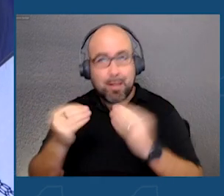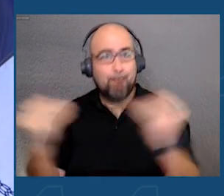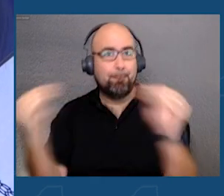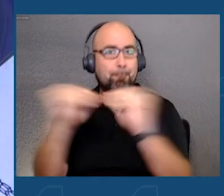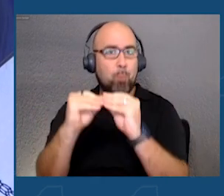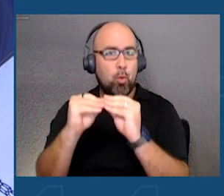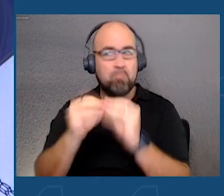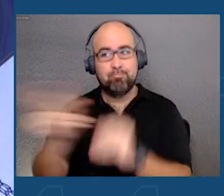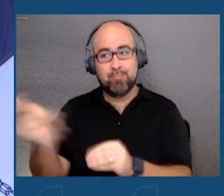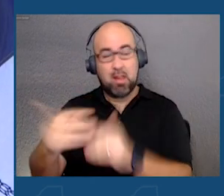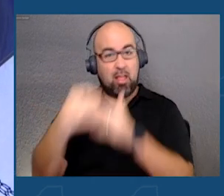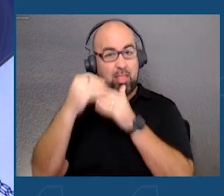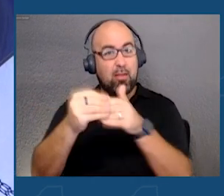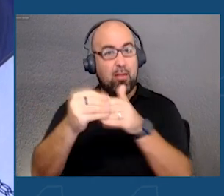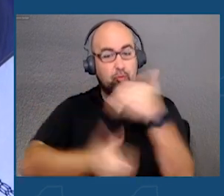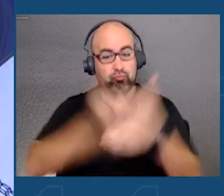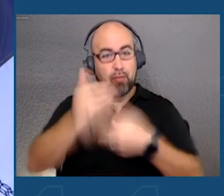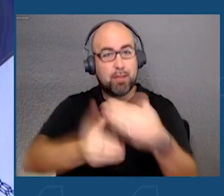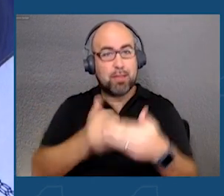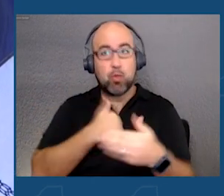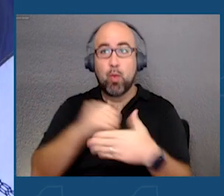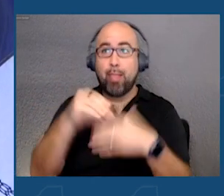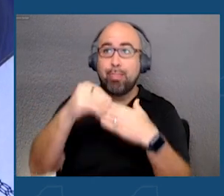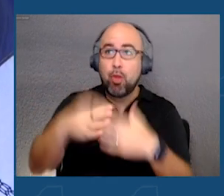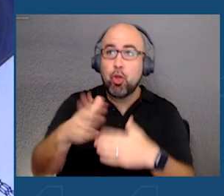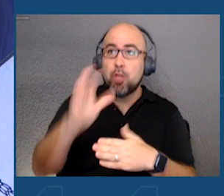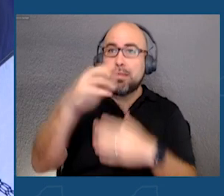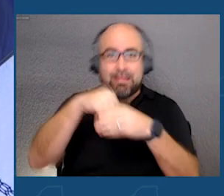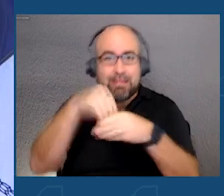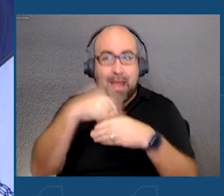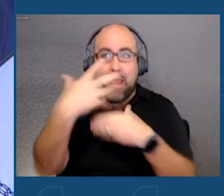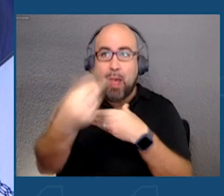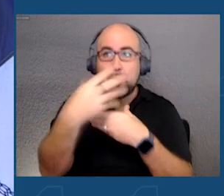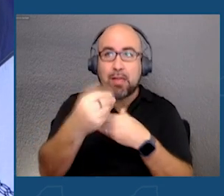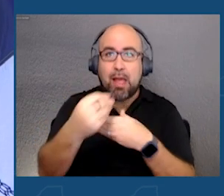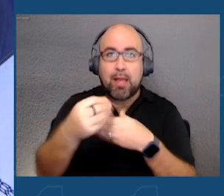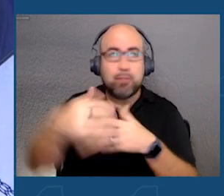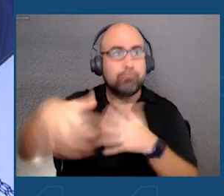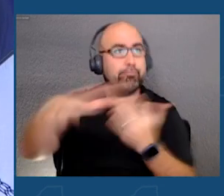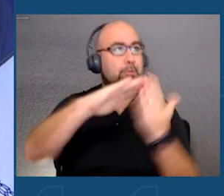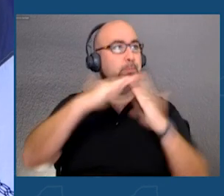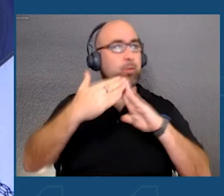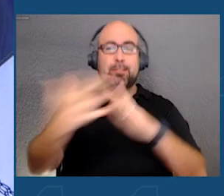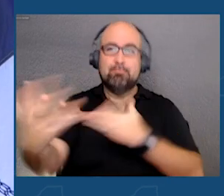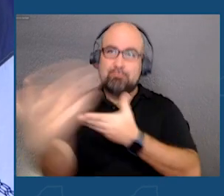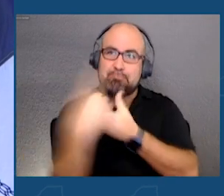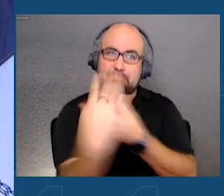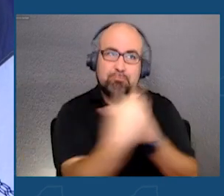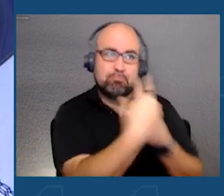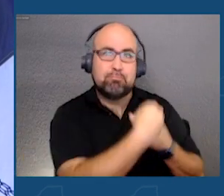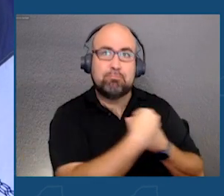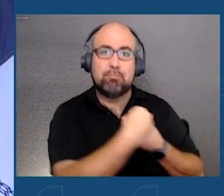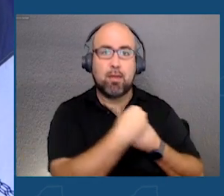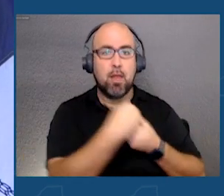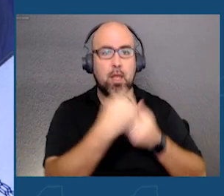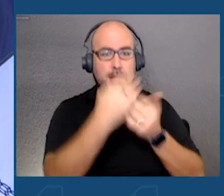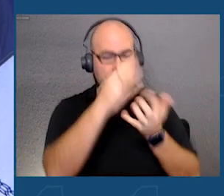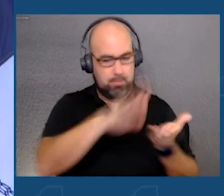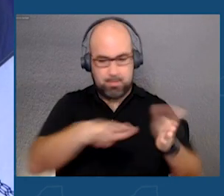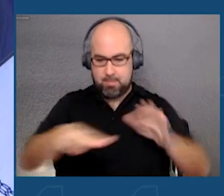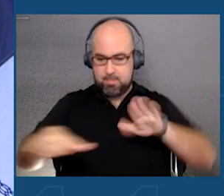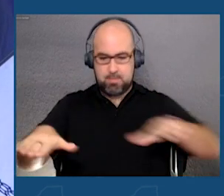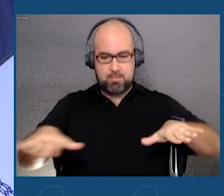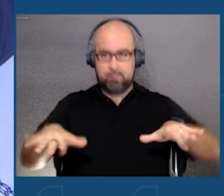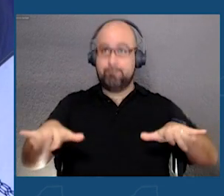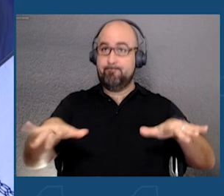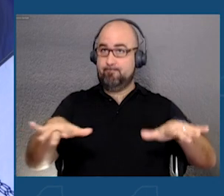process that engaged leaders both inside and outside the mainstream civic community and laid out numerous options to help propel